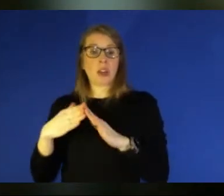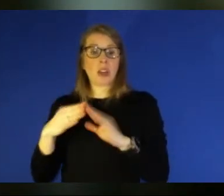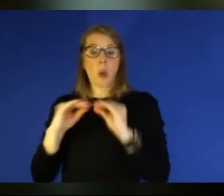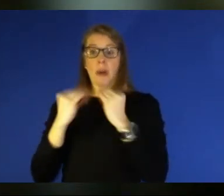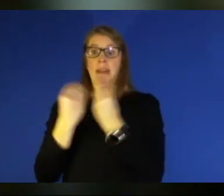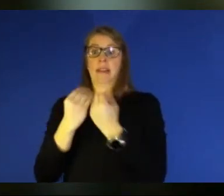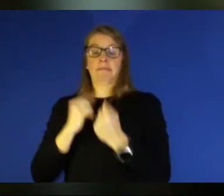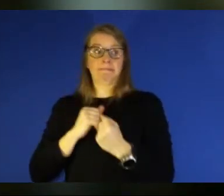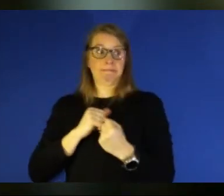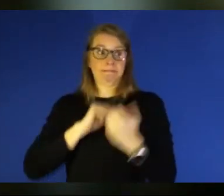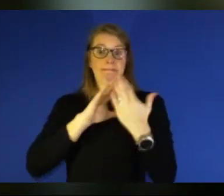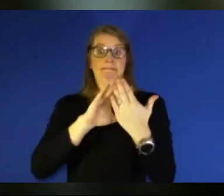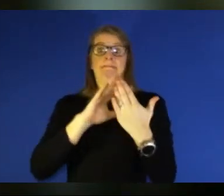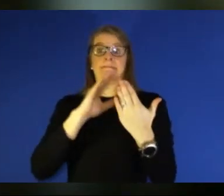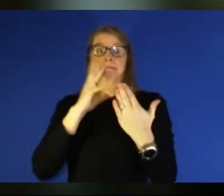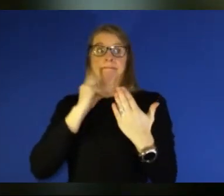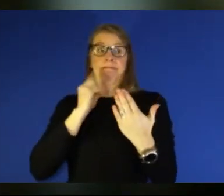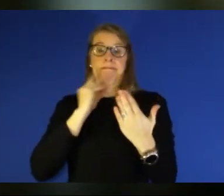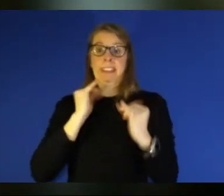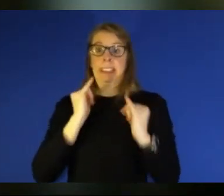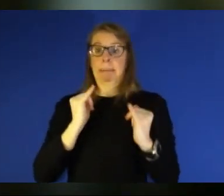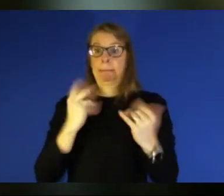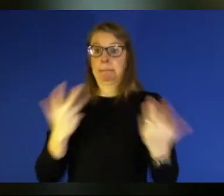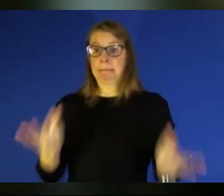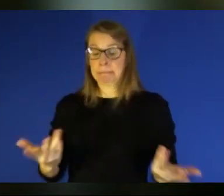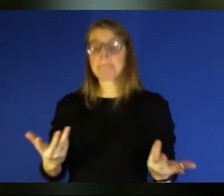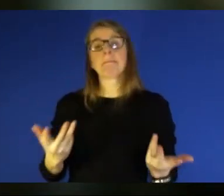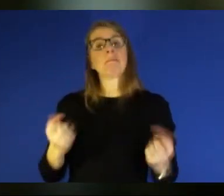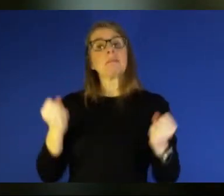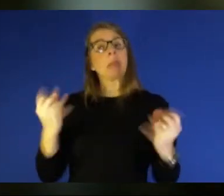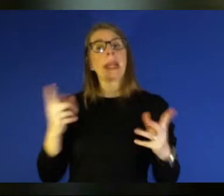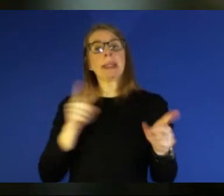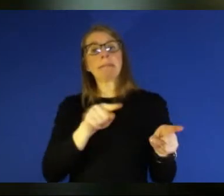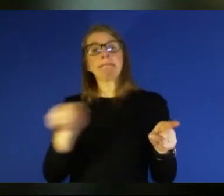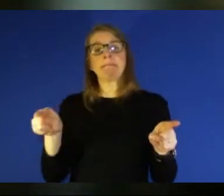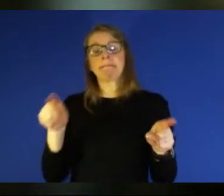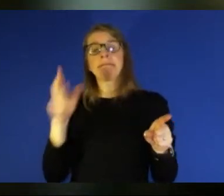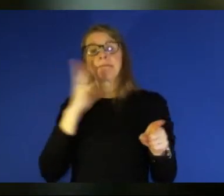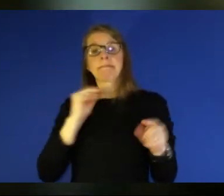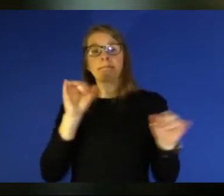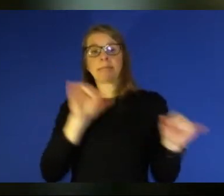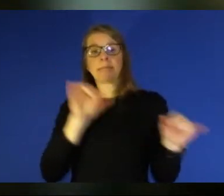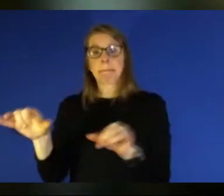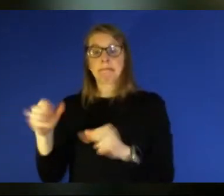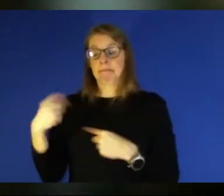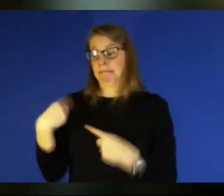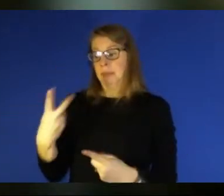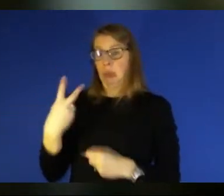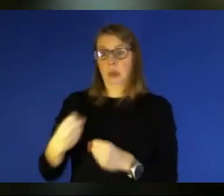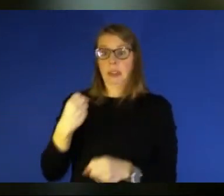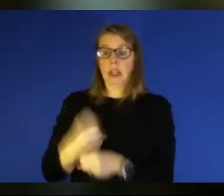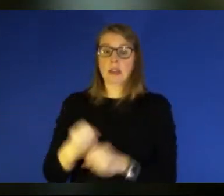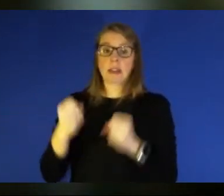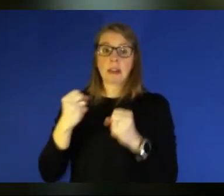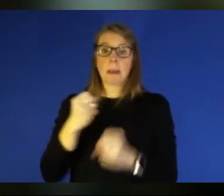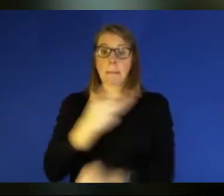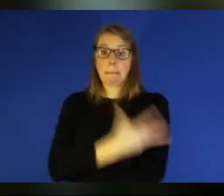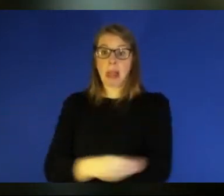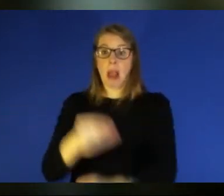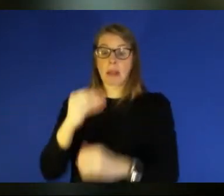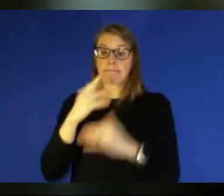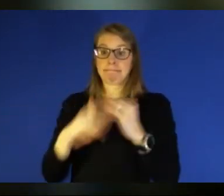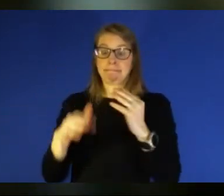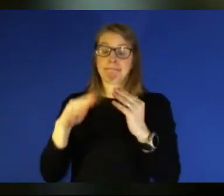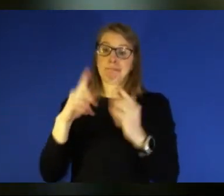this, but we've seen decreased blood donations across the last 2 years directly related to the pandemic. We